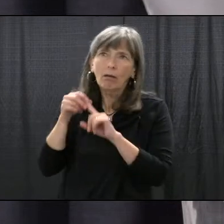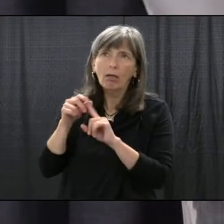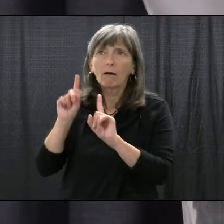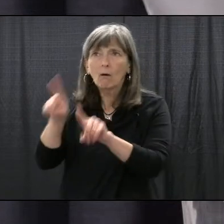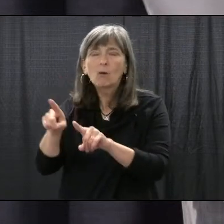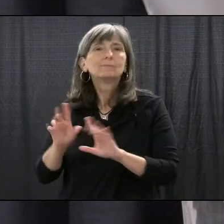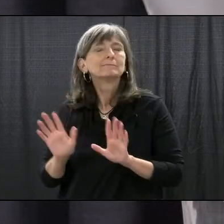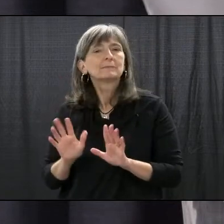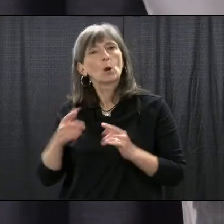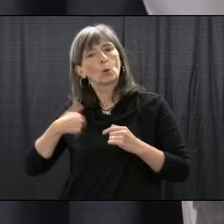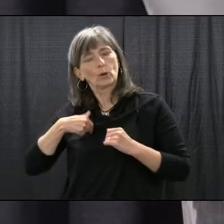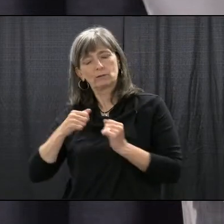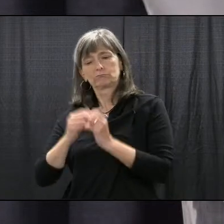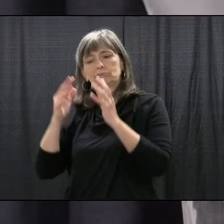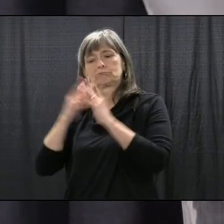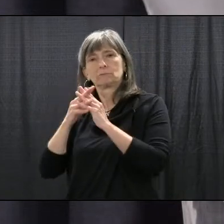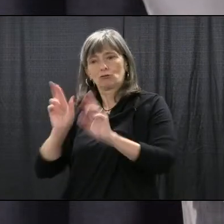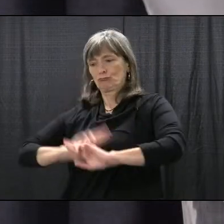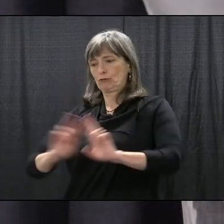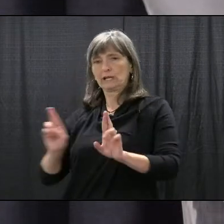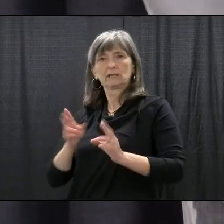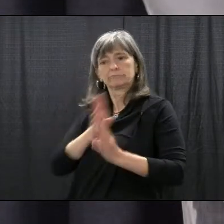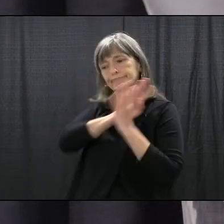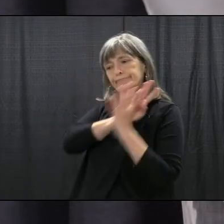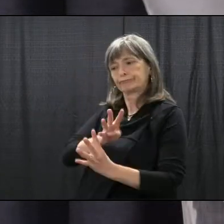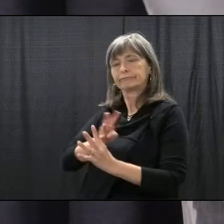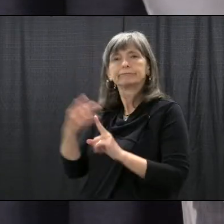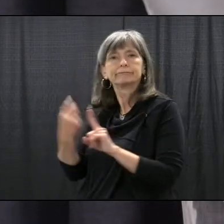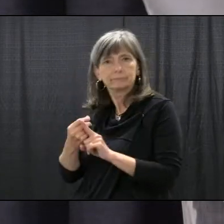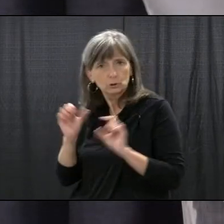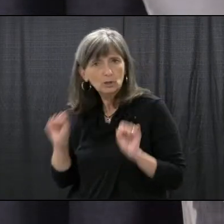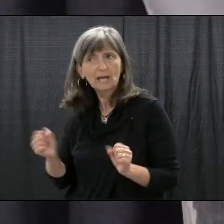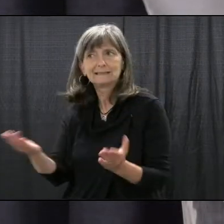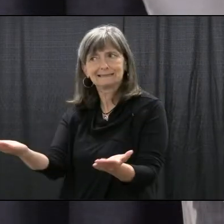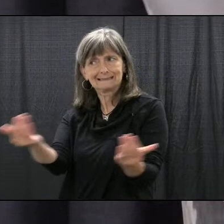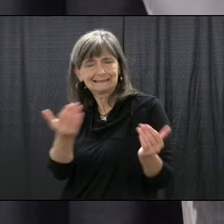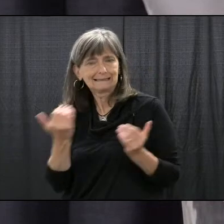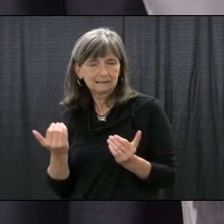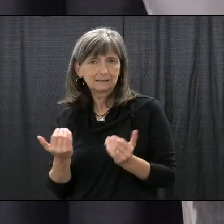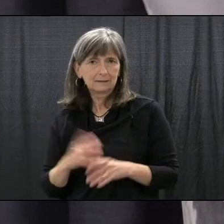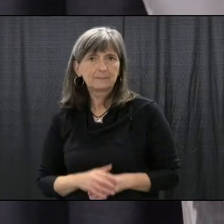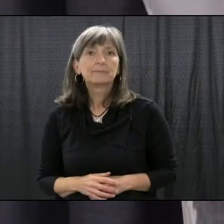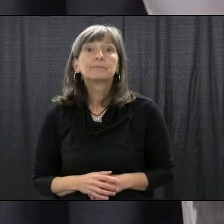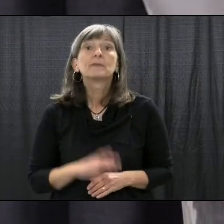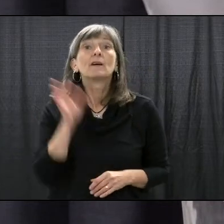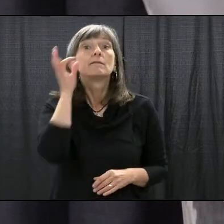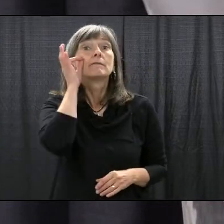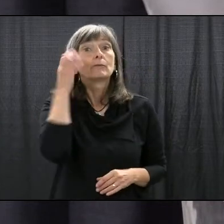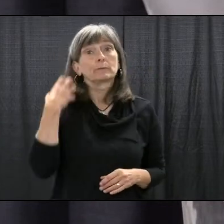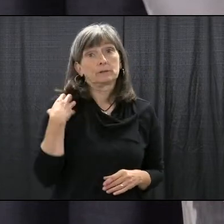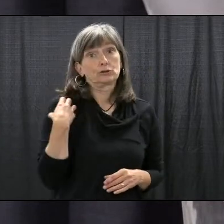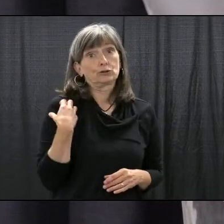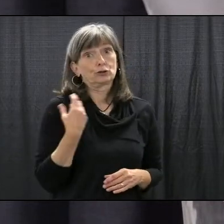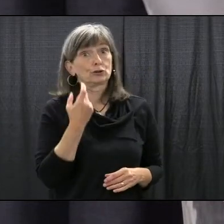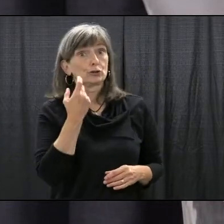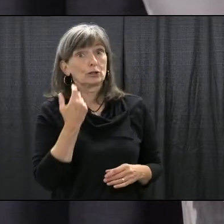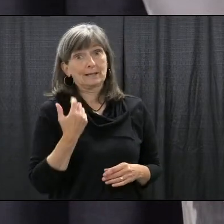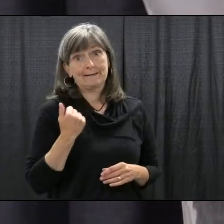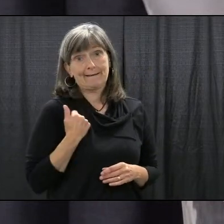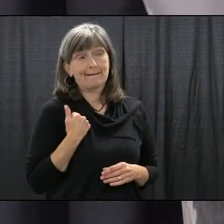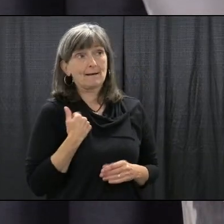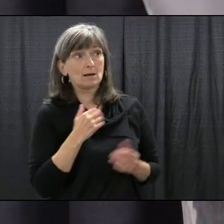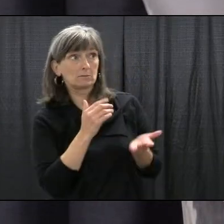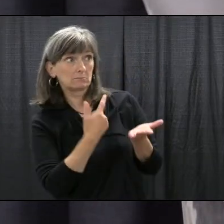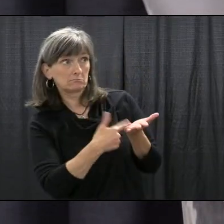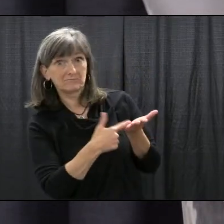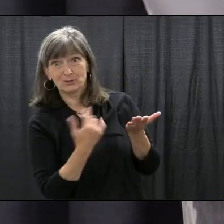kind of coming to you to try and encourage that to happen. I took our Federal Minister of Health today, Minister Haidu,